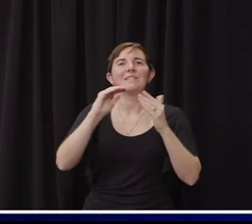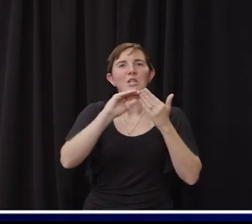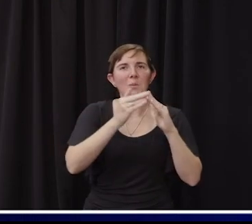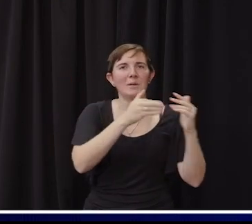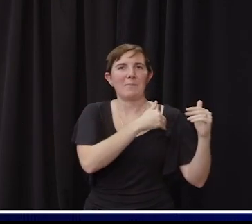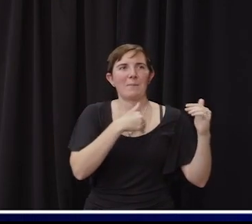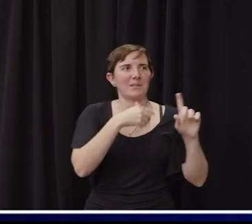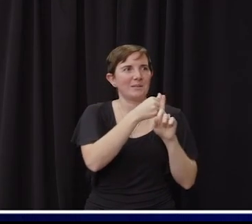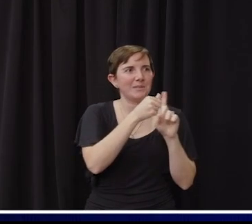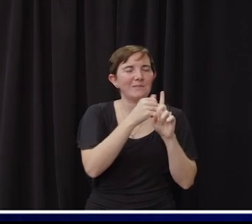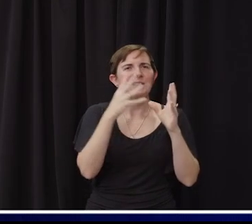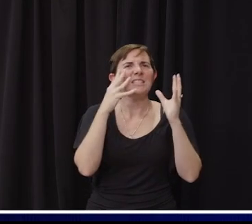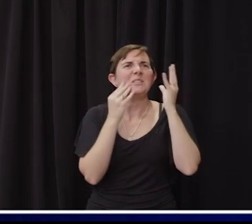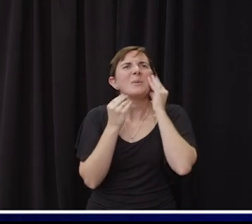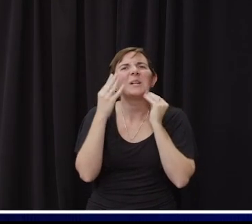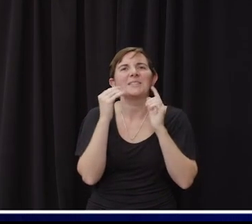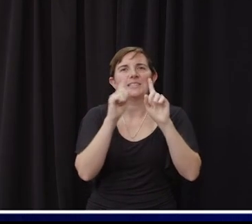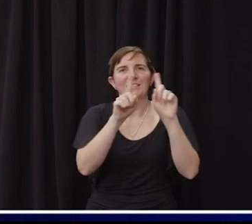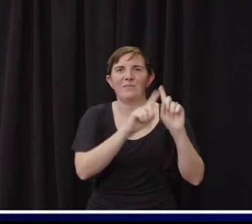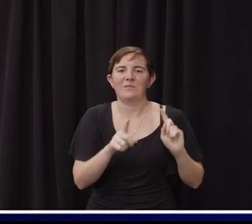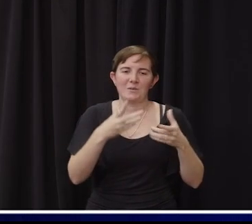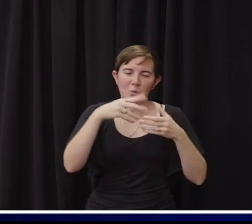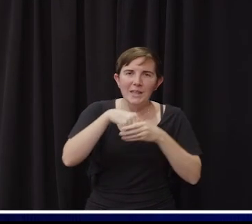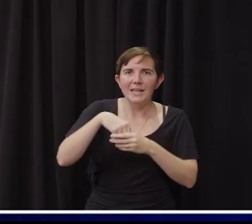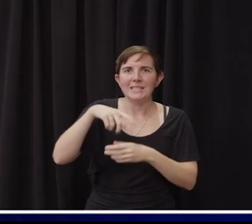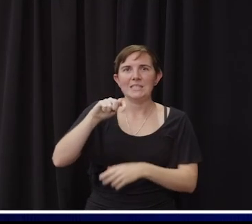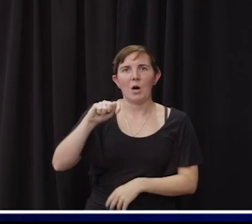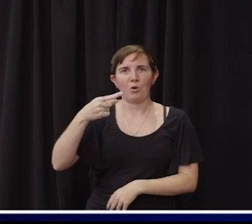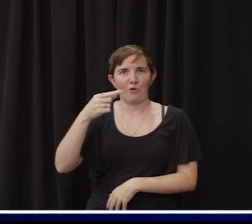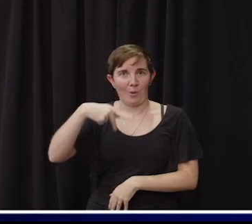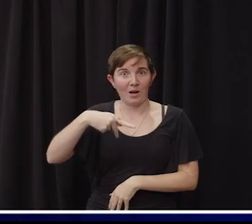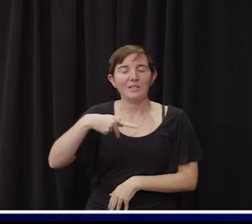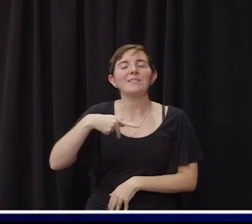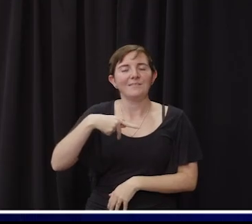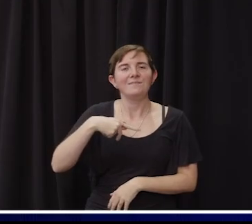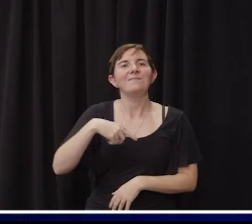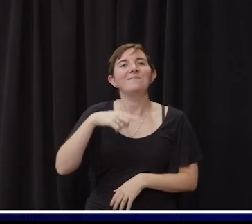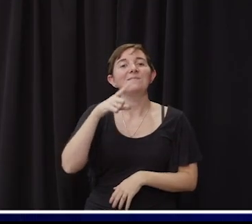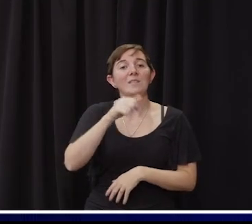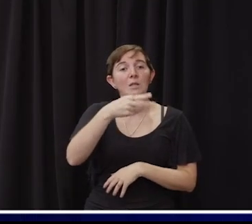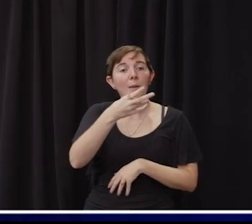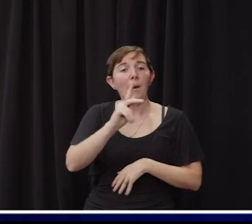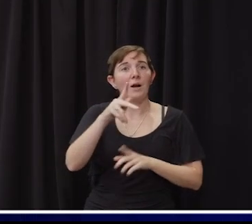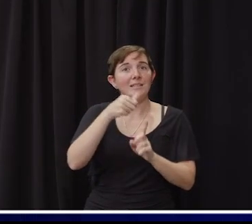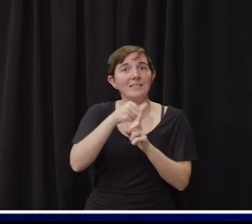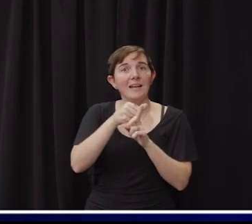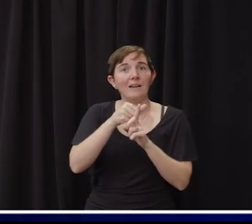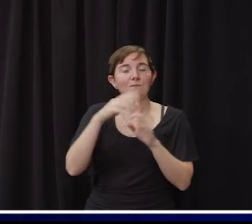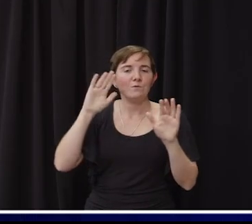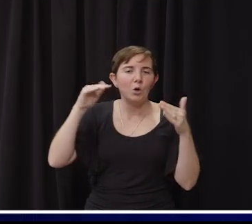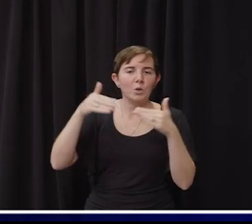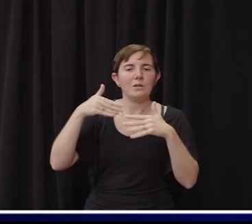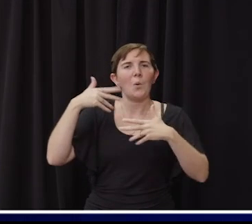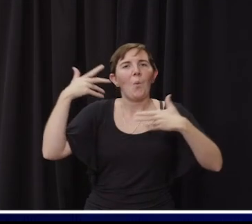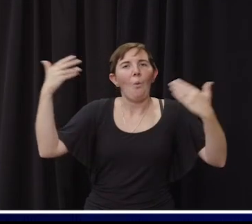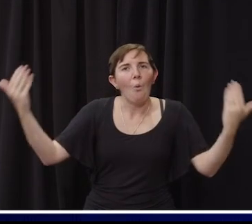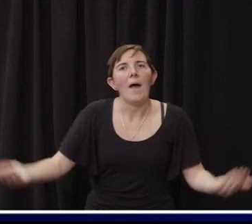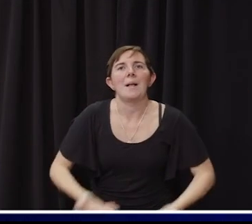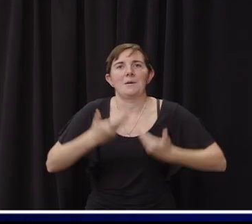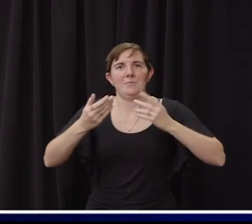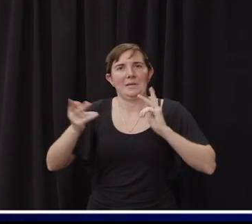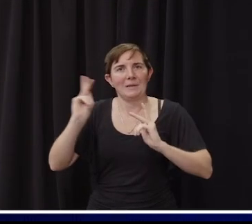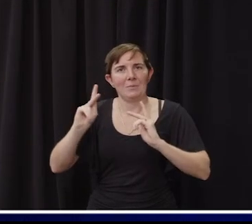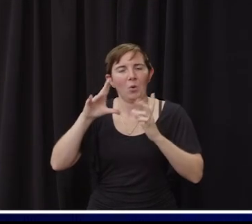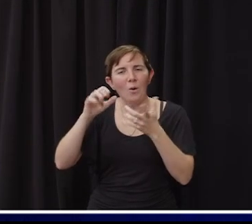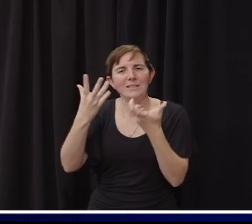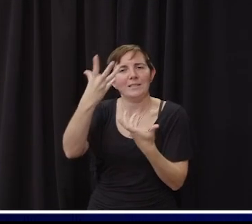members experiencing different things in the park. And Tower Grove Park is about being a welcoming place and an